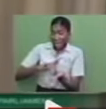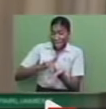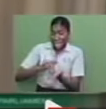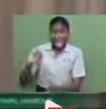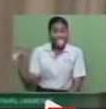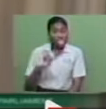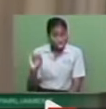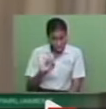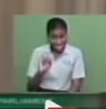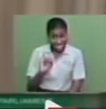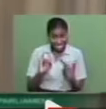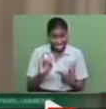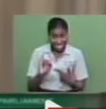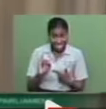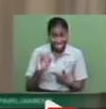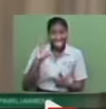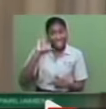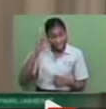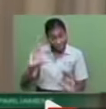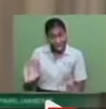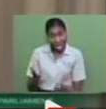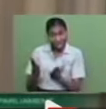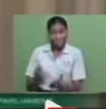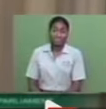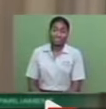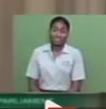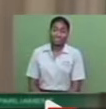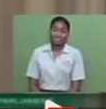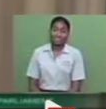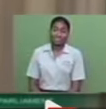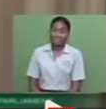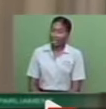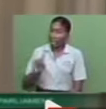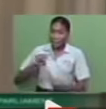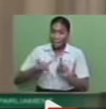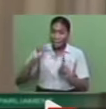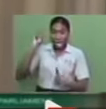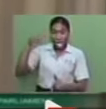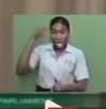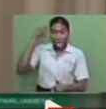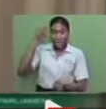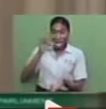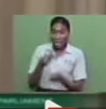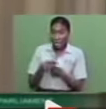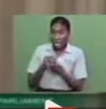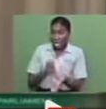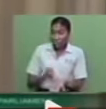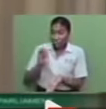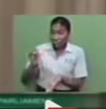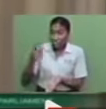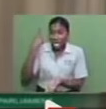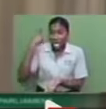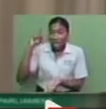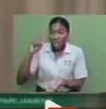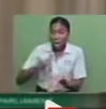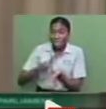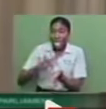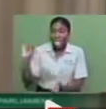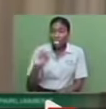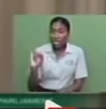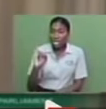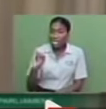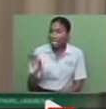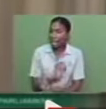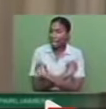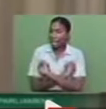costs. But government has allocated 0 for medical insurance for them. It means that an officer requiring an